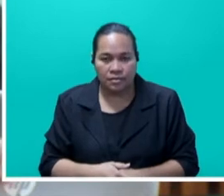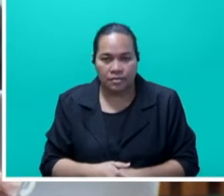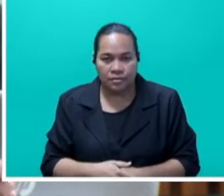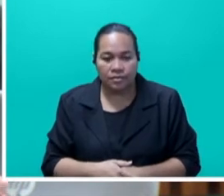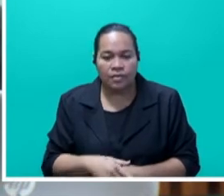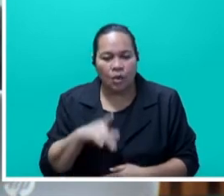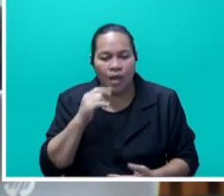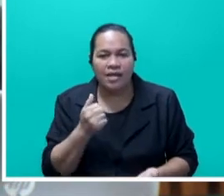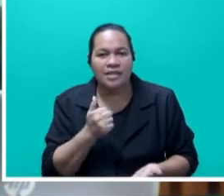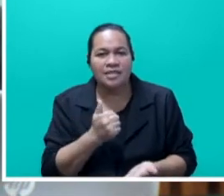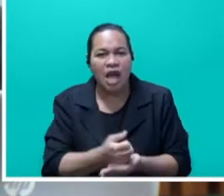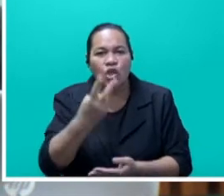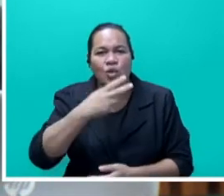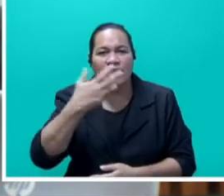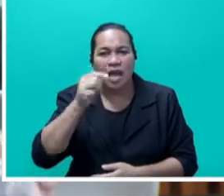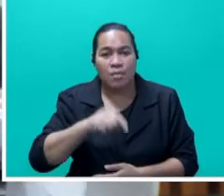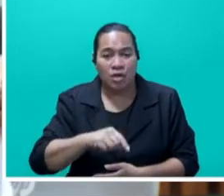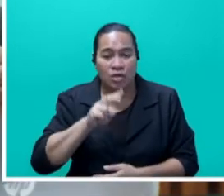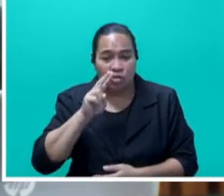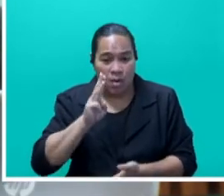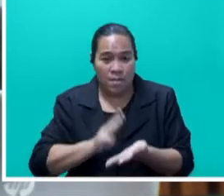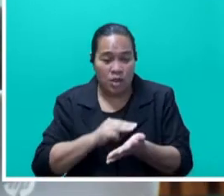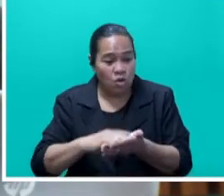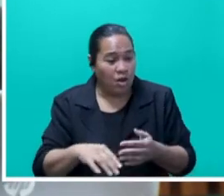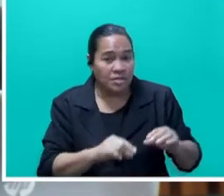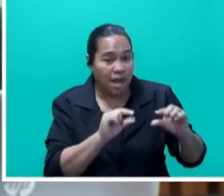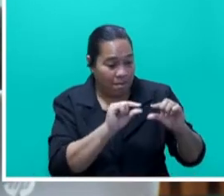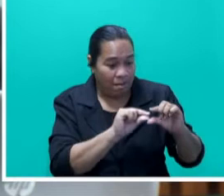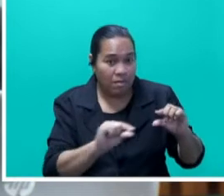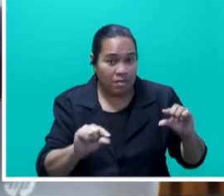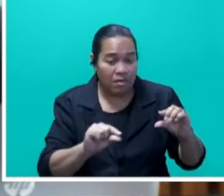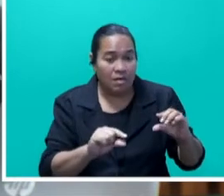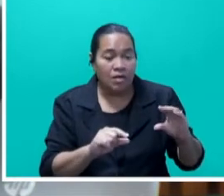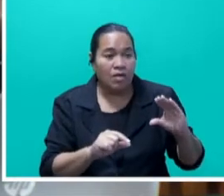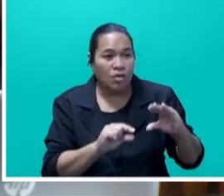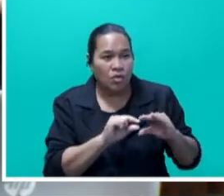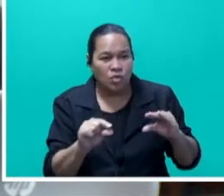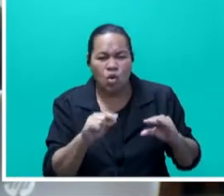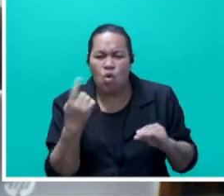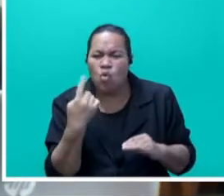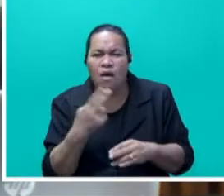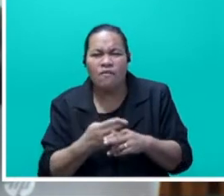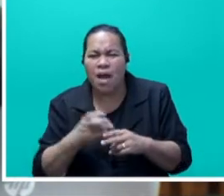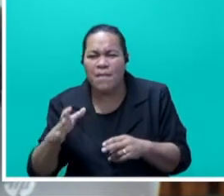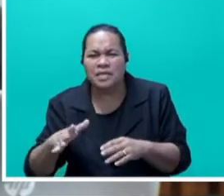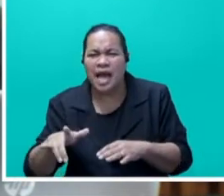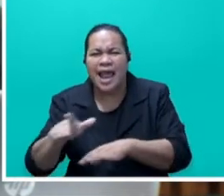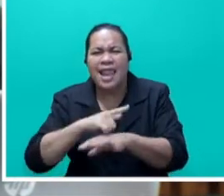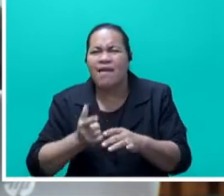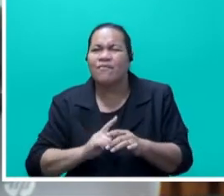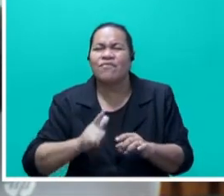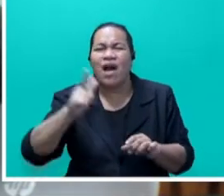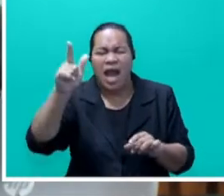assisting in this package of $29.2 million farmers whose farming land is far away from where they're staying. And this is typical